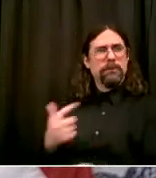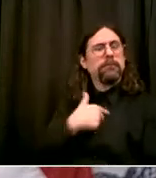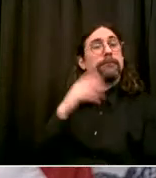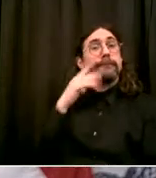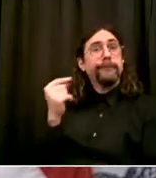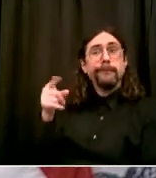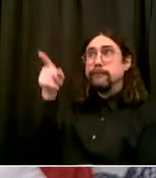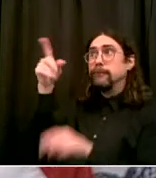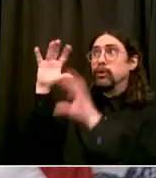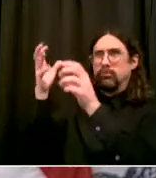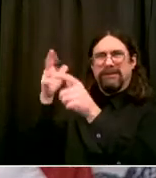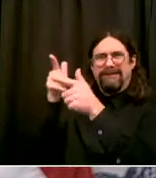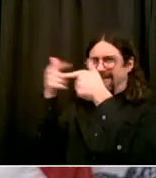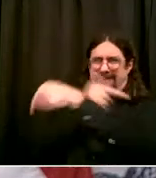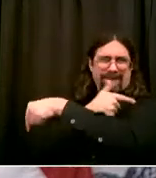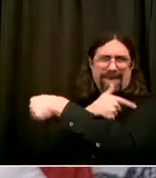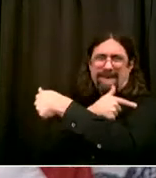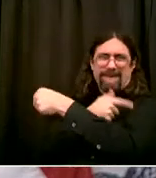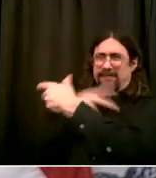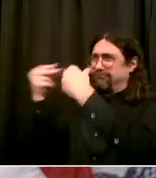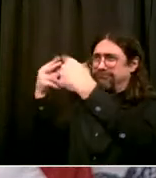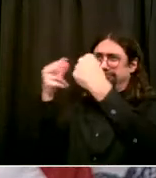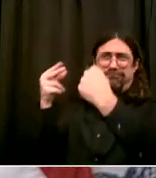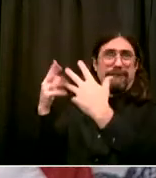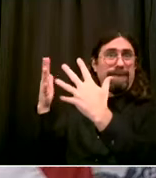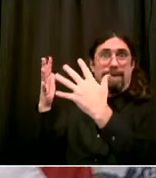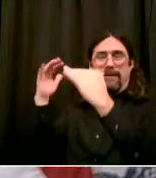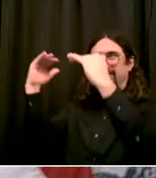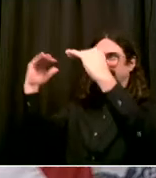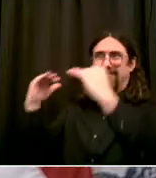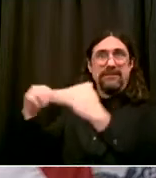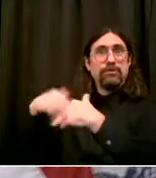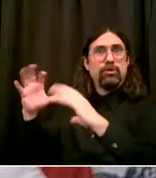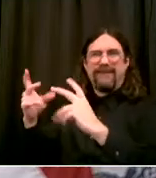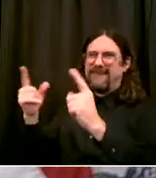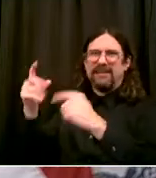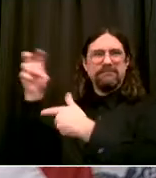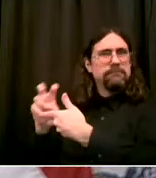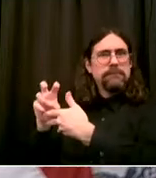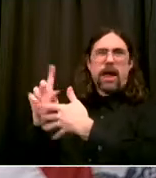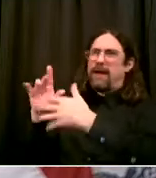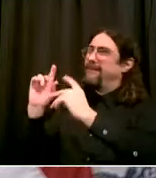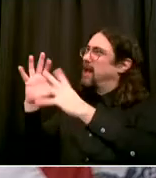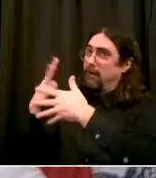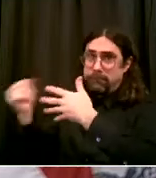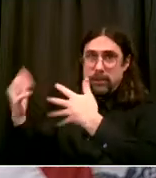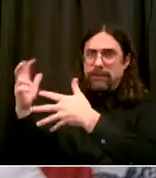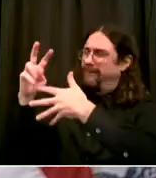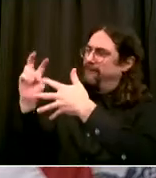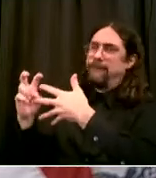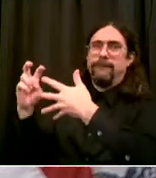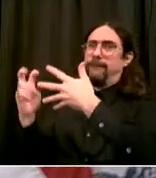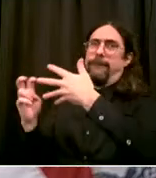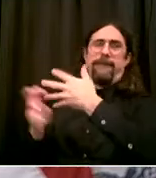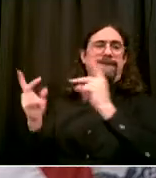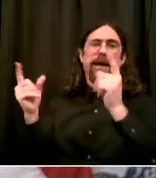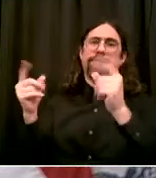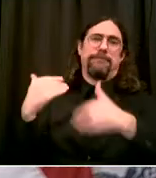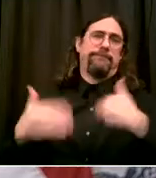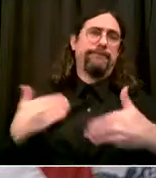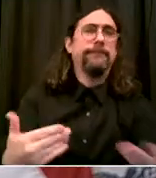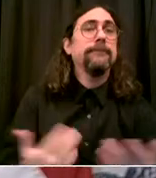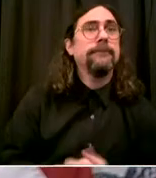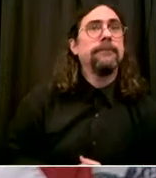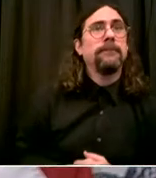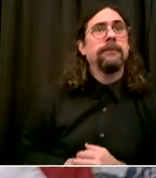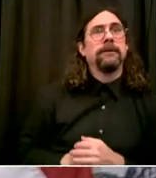public. They have to be the first wave because they're where the most people suffered, there were the most cases, there were the most deaths.